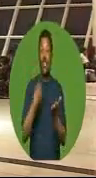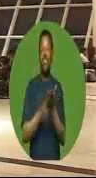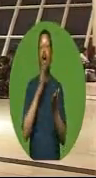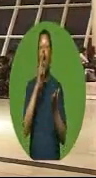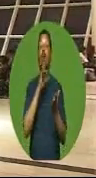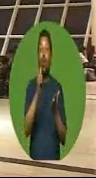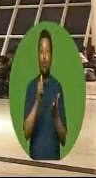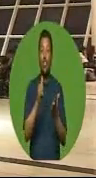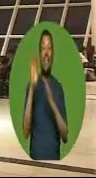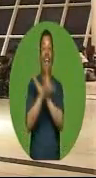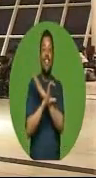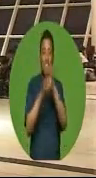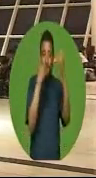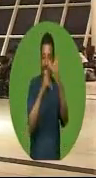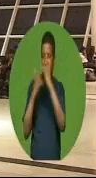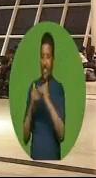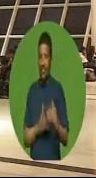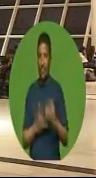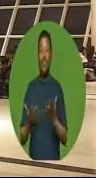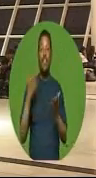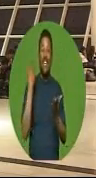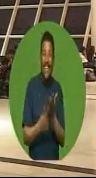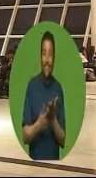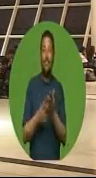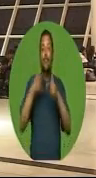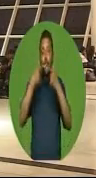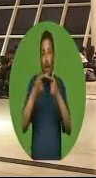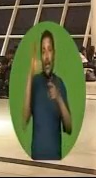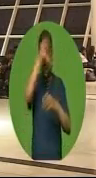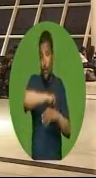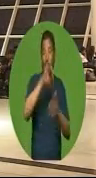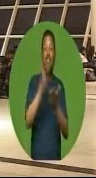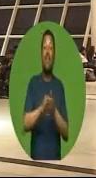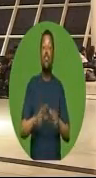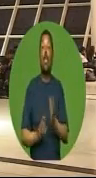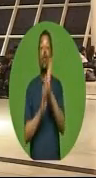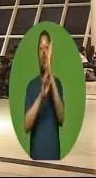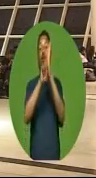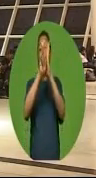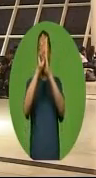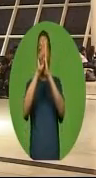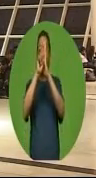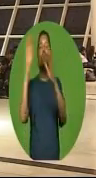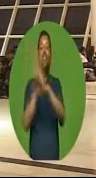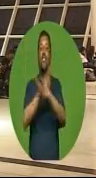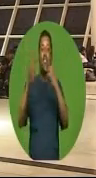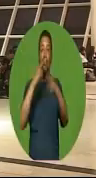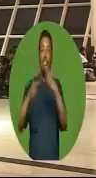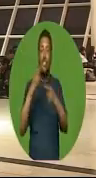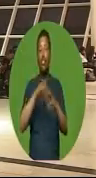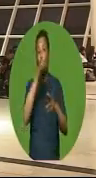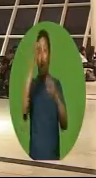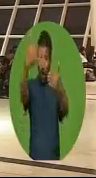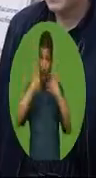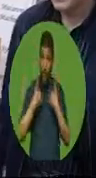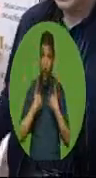not country-specific, it can safely be assumed that the growing business relationship Ethiopia